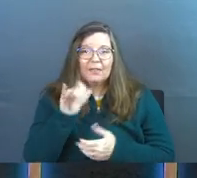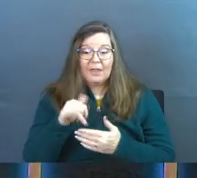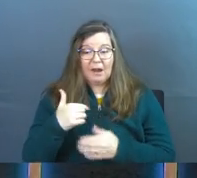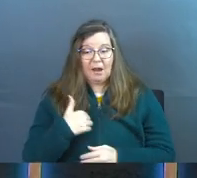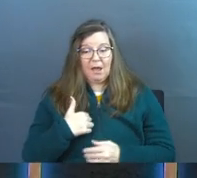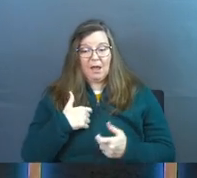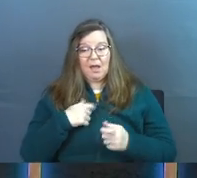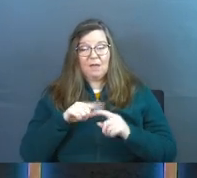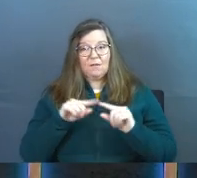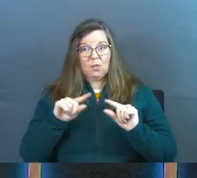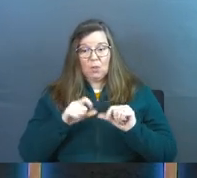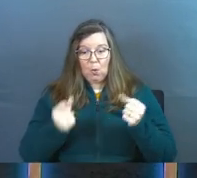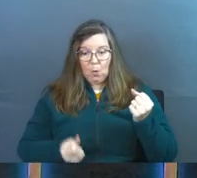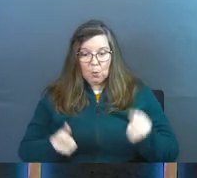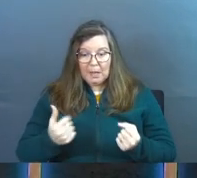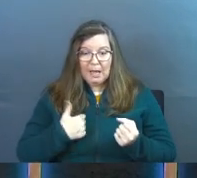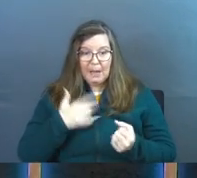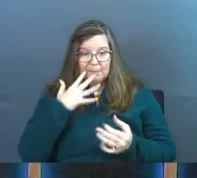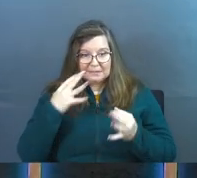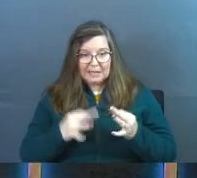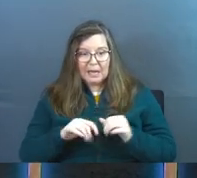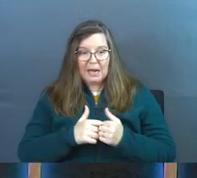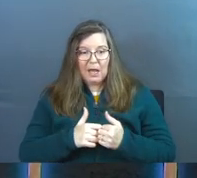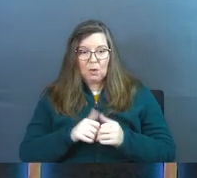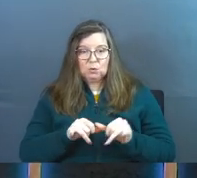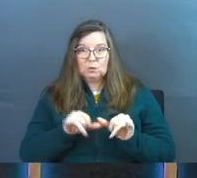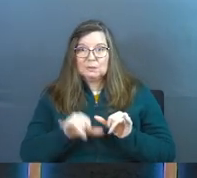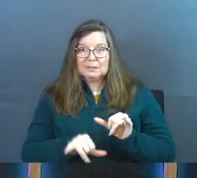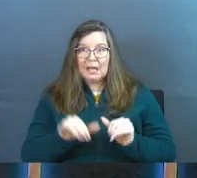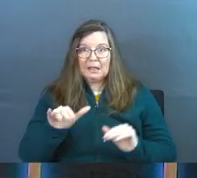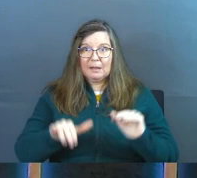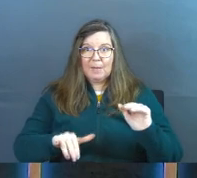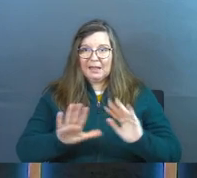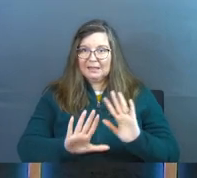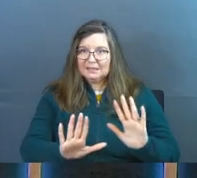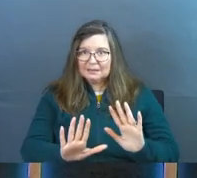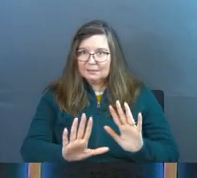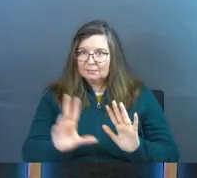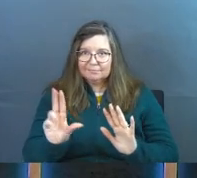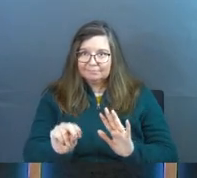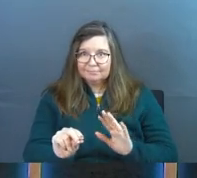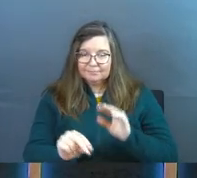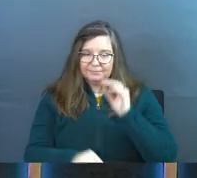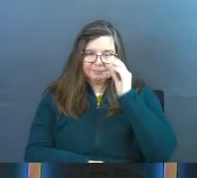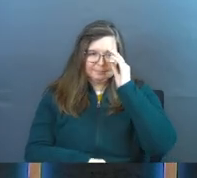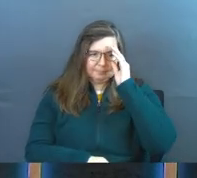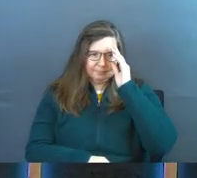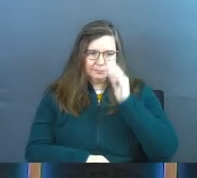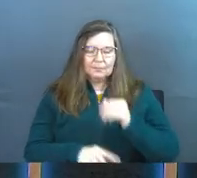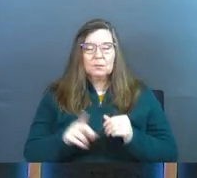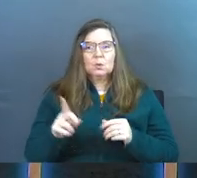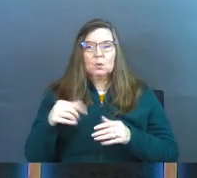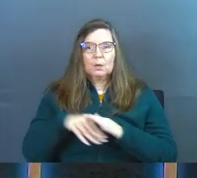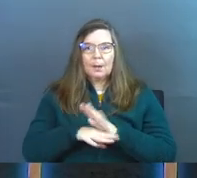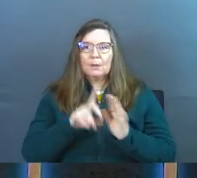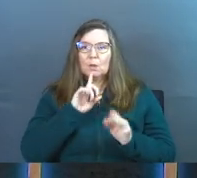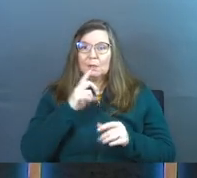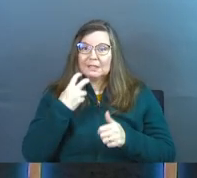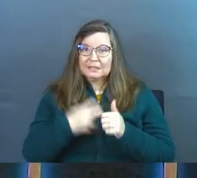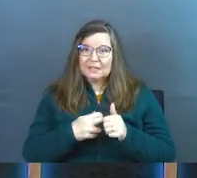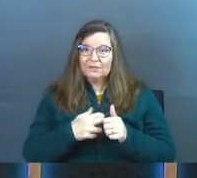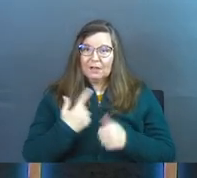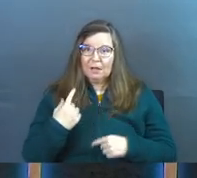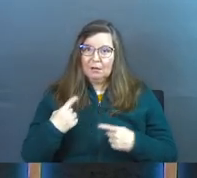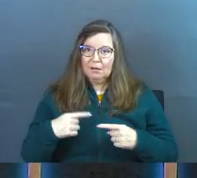that I've got the wheel and I'm going to decide how to stay in the balance. Nope. You come into that really